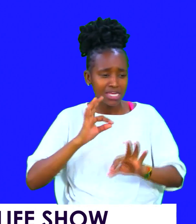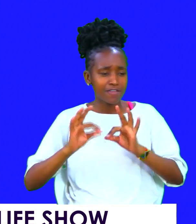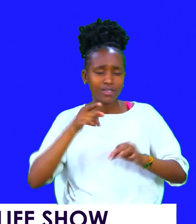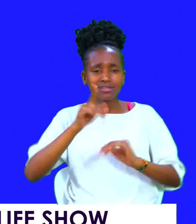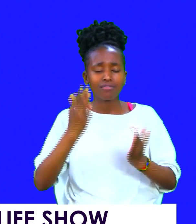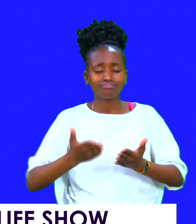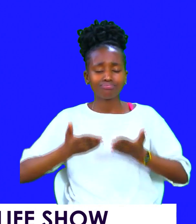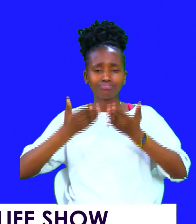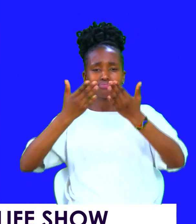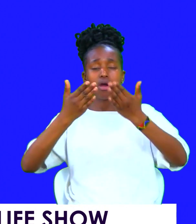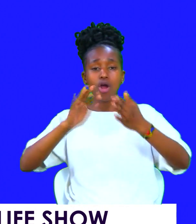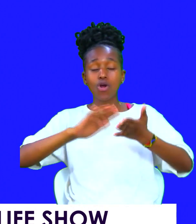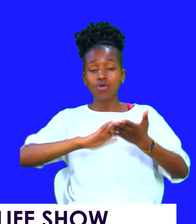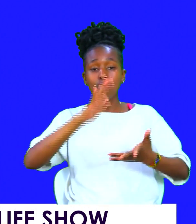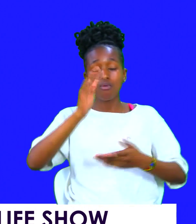glory.